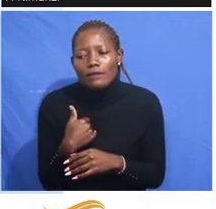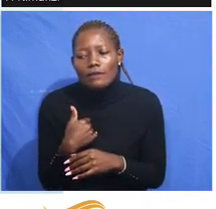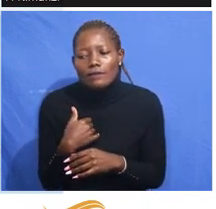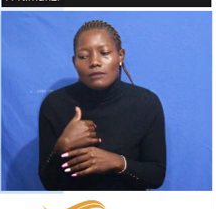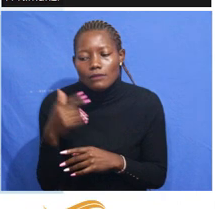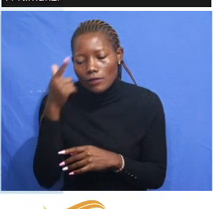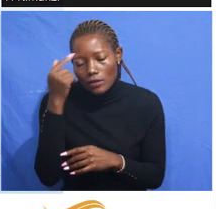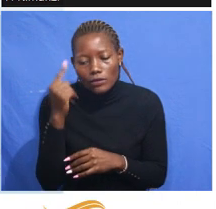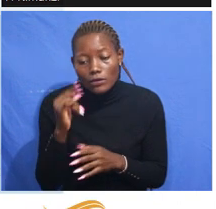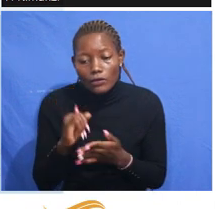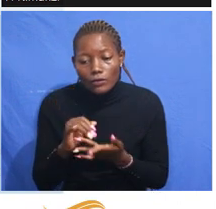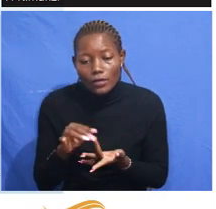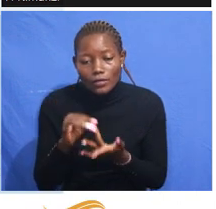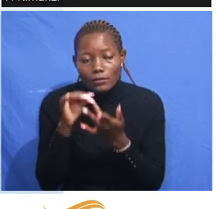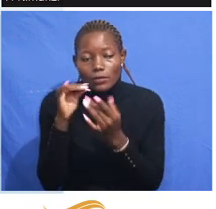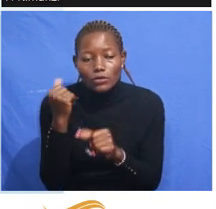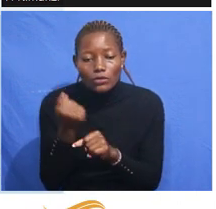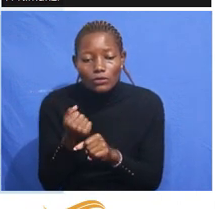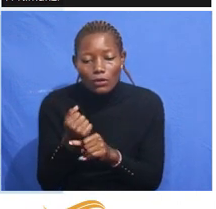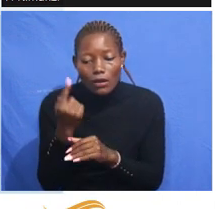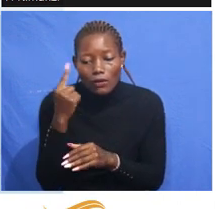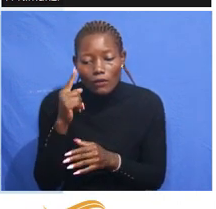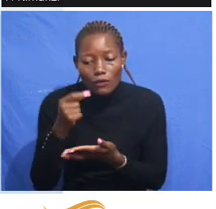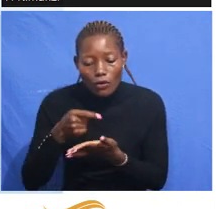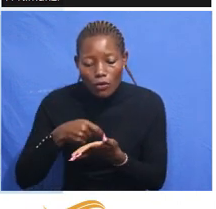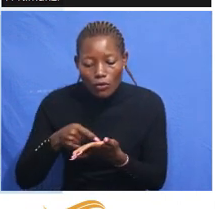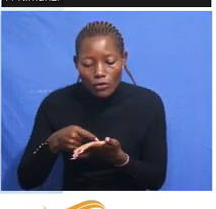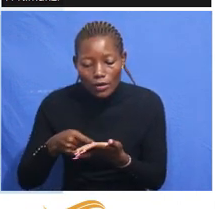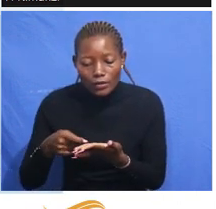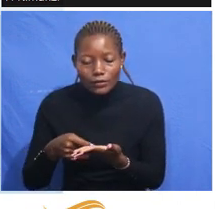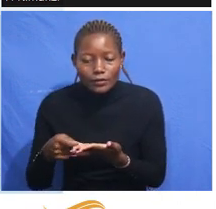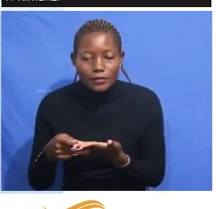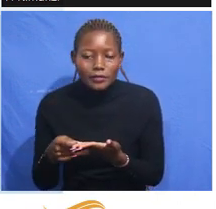because of that special function of righting and grasping.